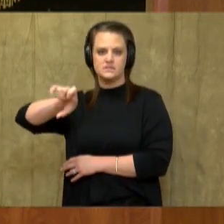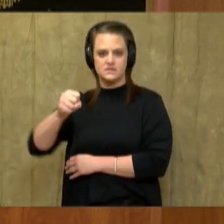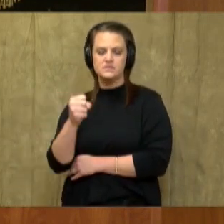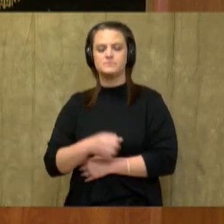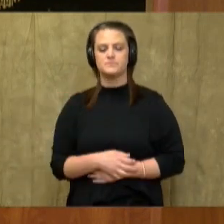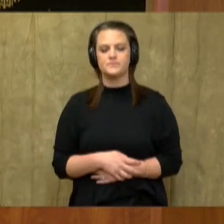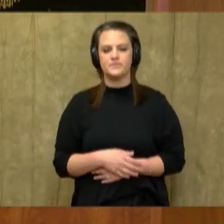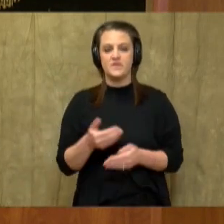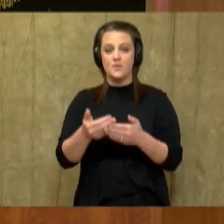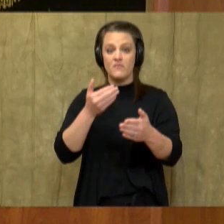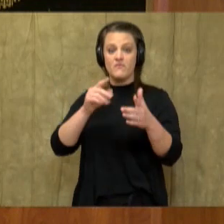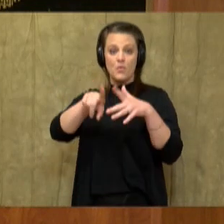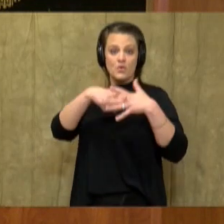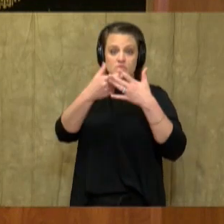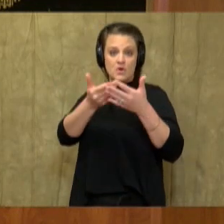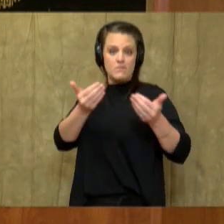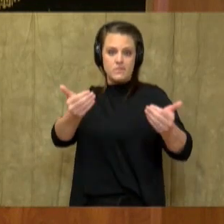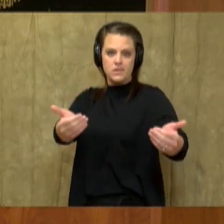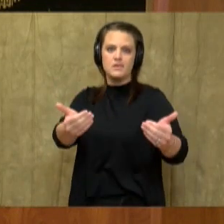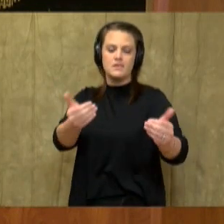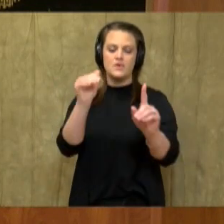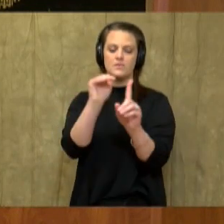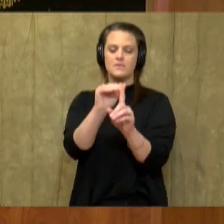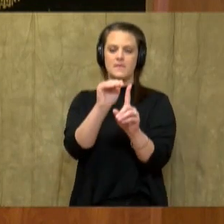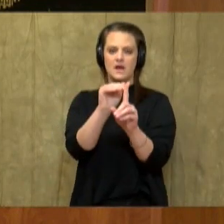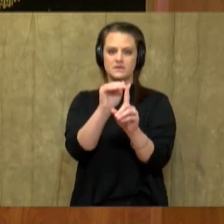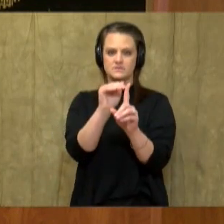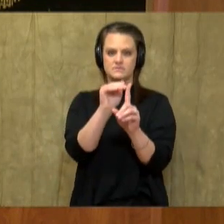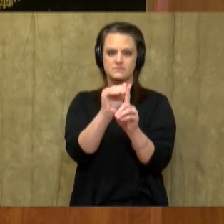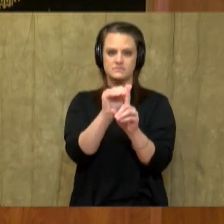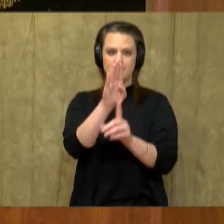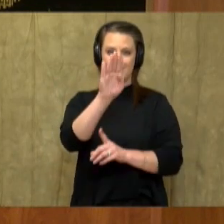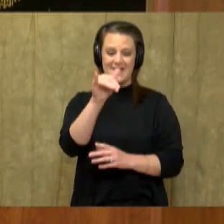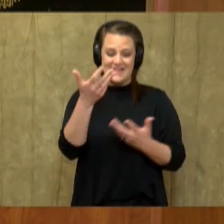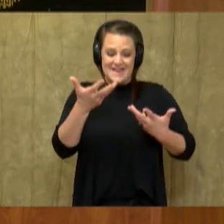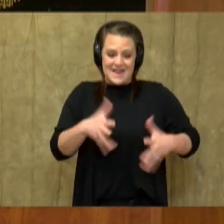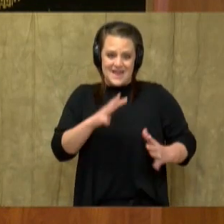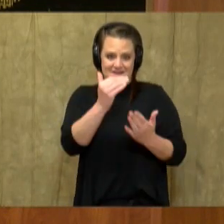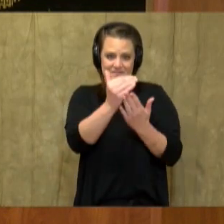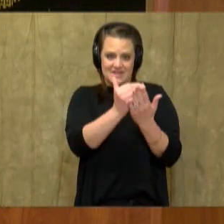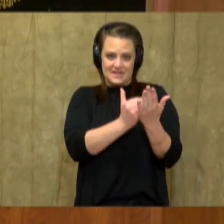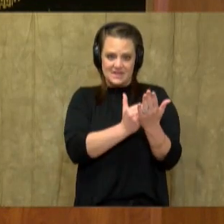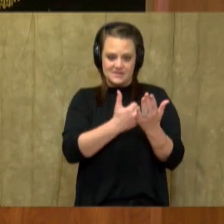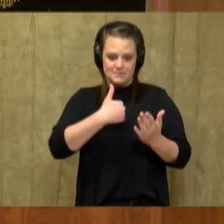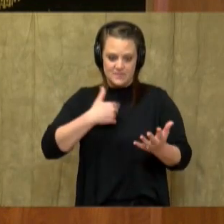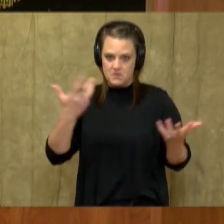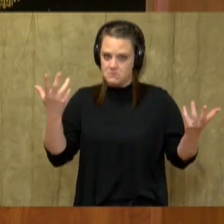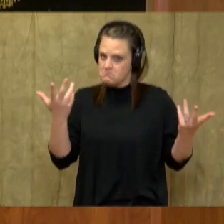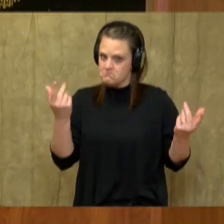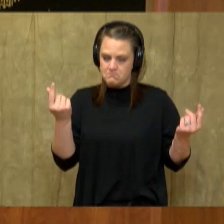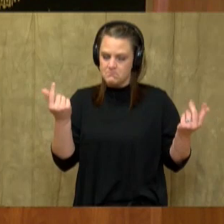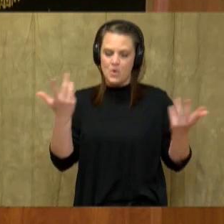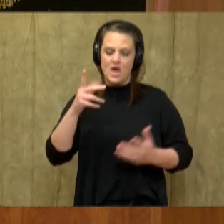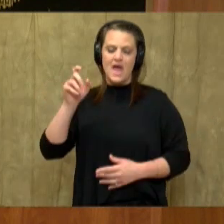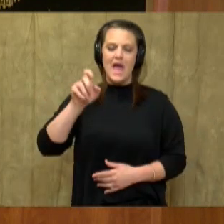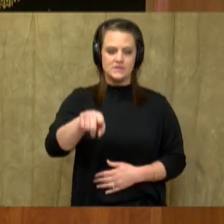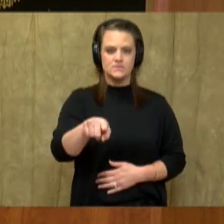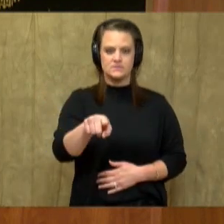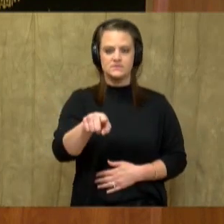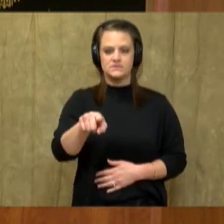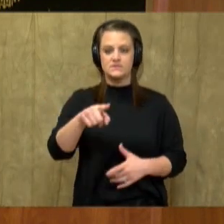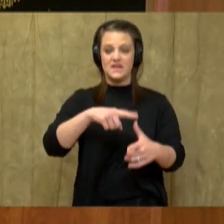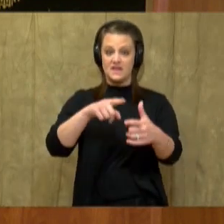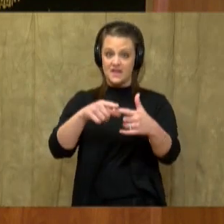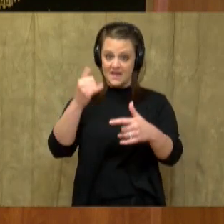started with this lesson, I'd like to remind you that by the end of the lesson, I'm going to ask you a question, and by answering that